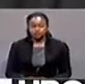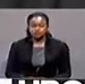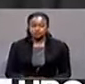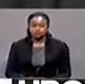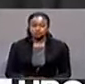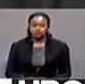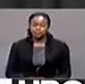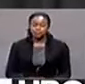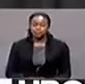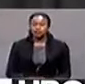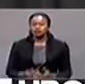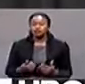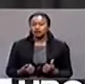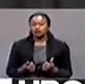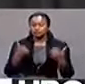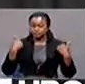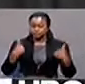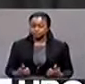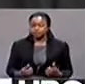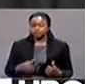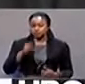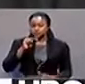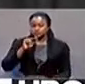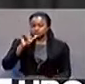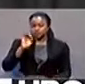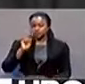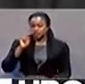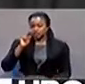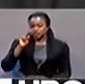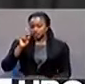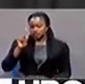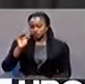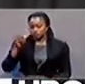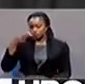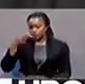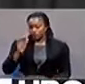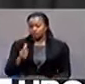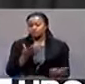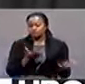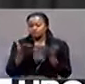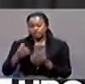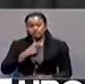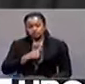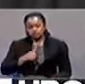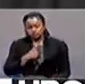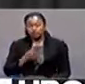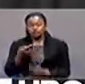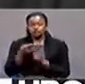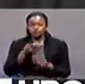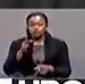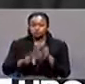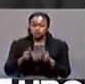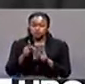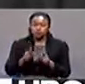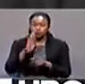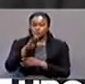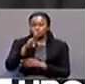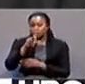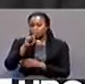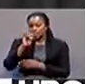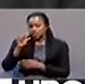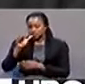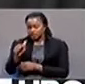Bigira Nora Nyendoha bring condolences from the Paul Bulisa district and the entire Bunyoro sub-region.